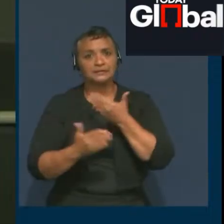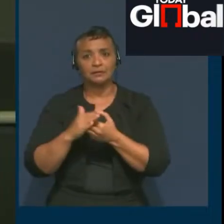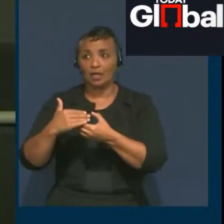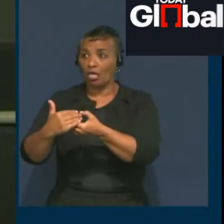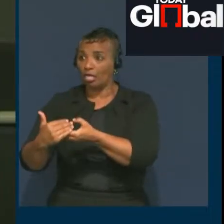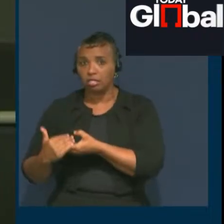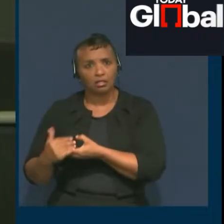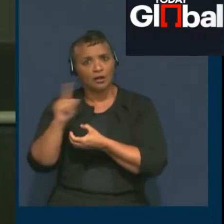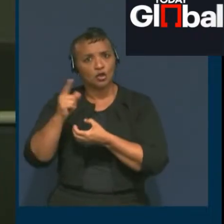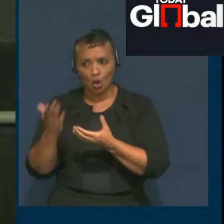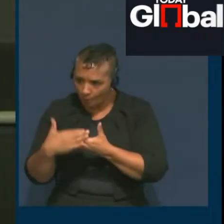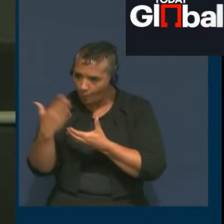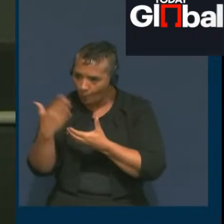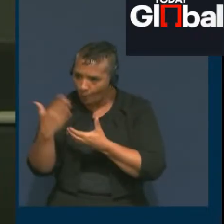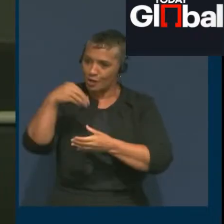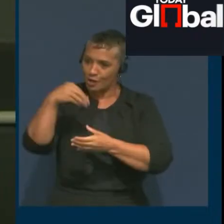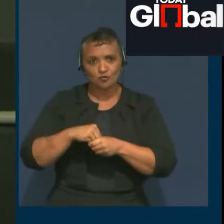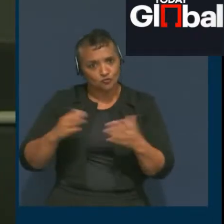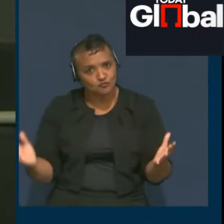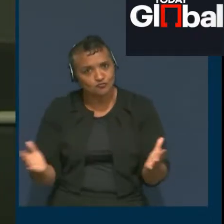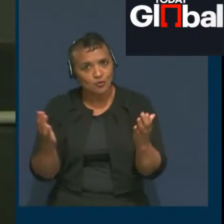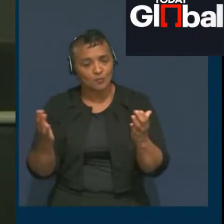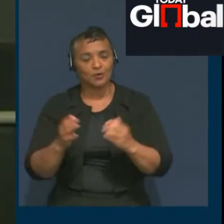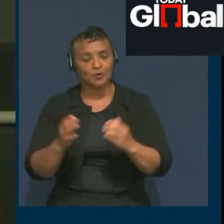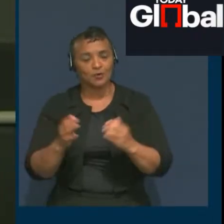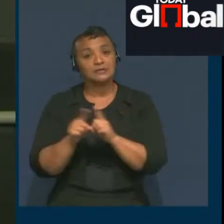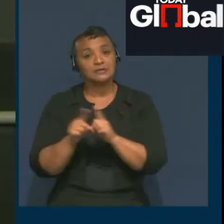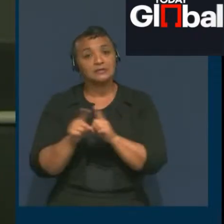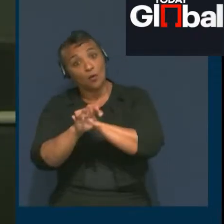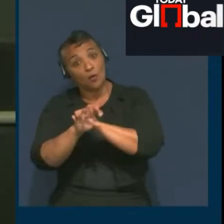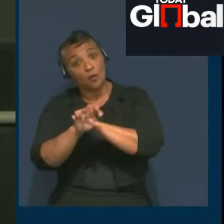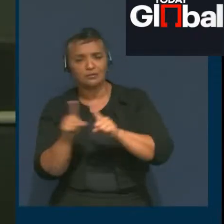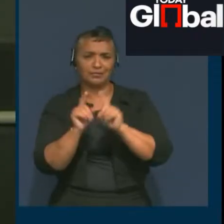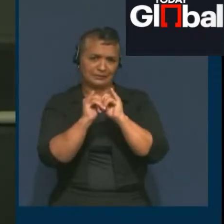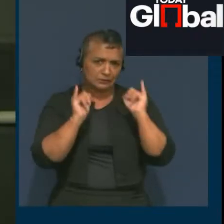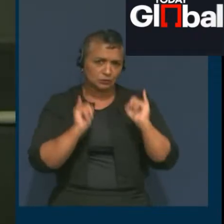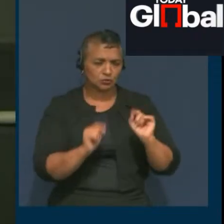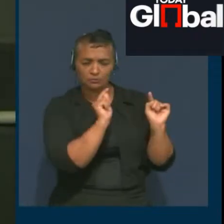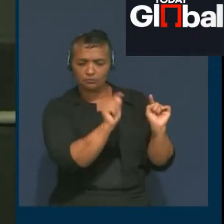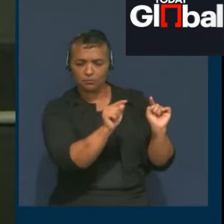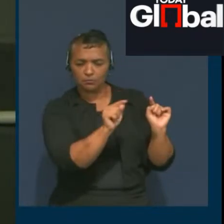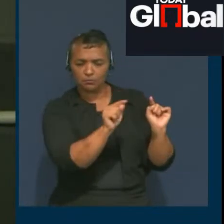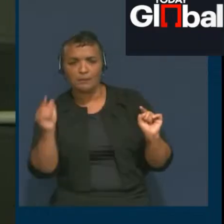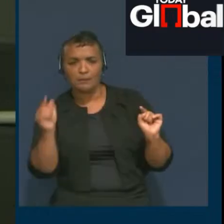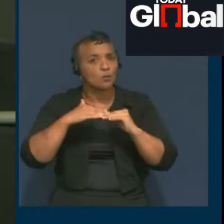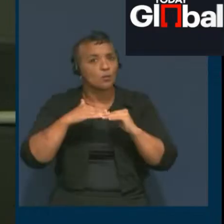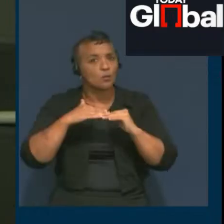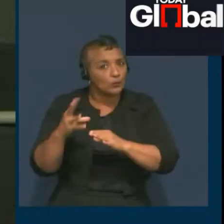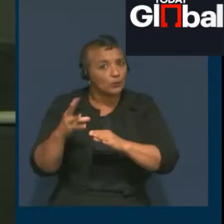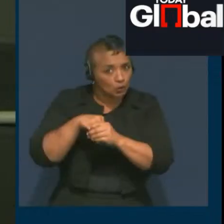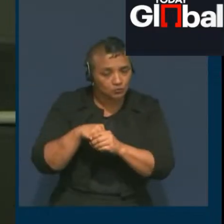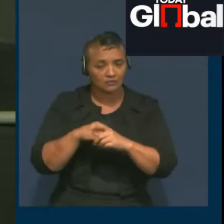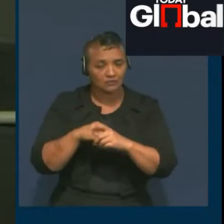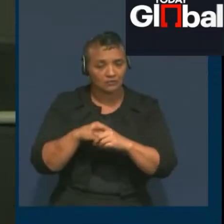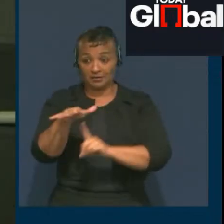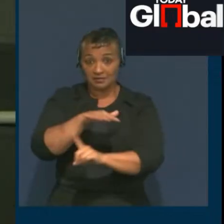and encouraging commercial and service institutions to provide more inclusive and accessible